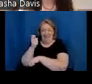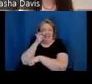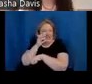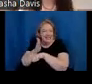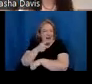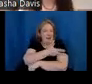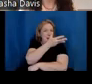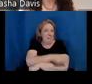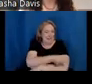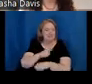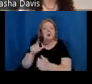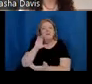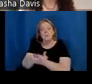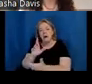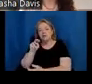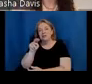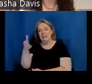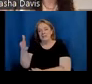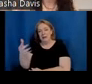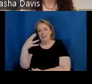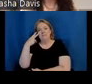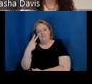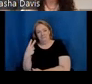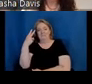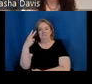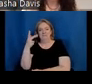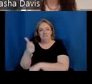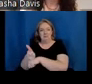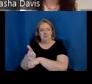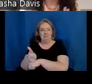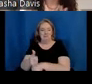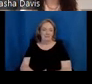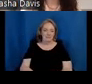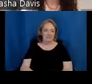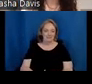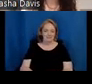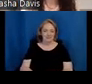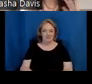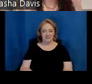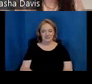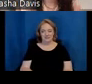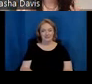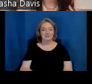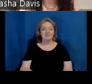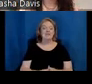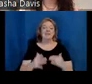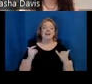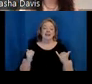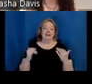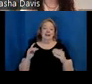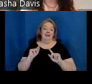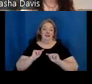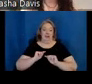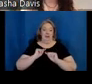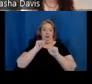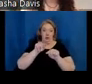least Renee was there for the grand sort of presentation. So to go to the site,